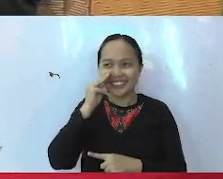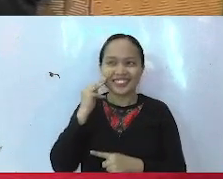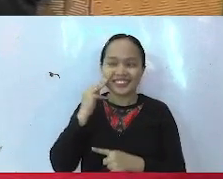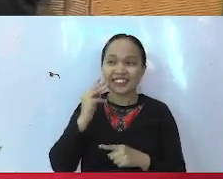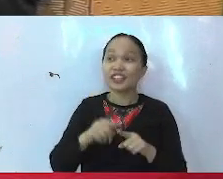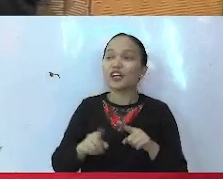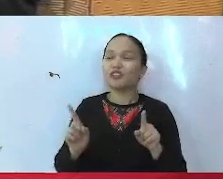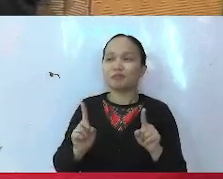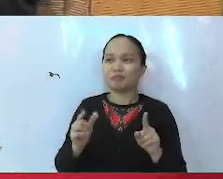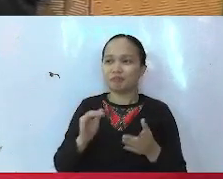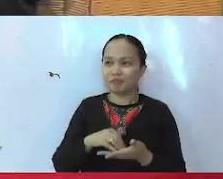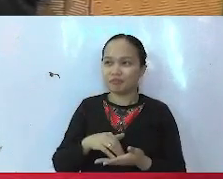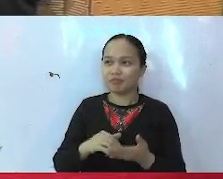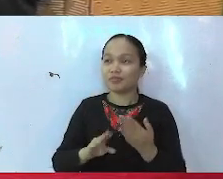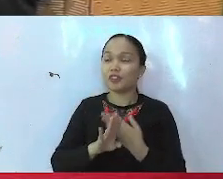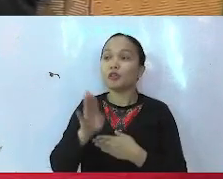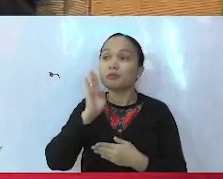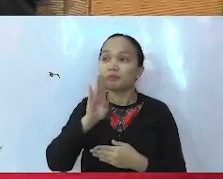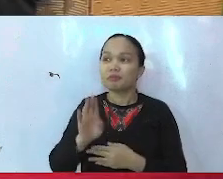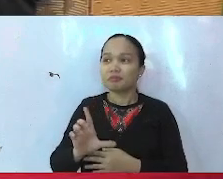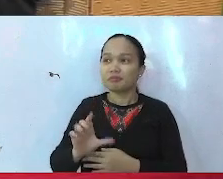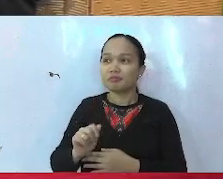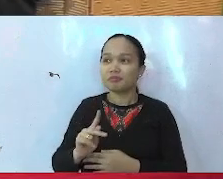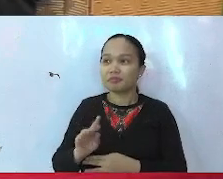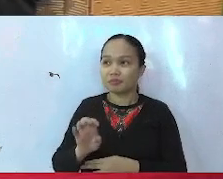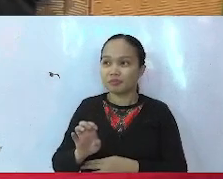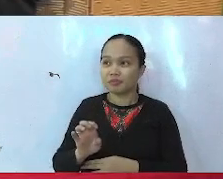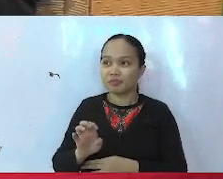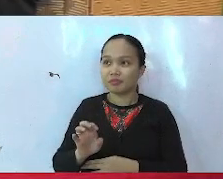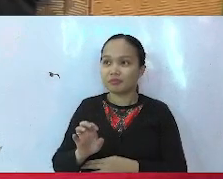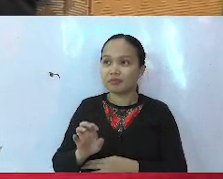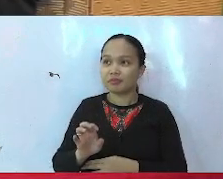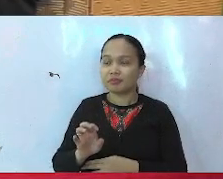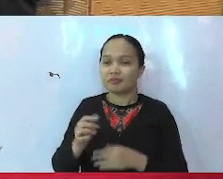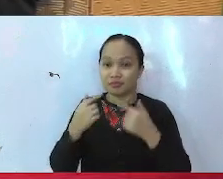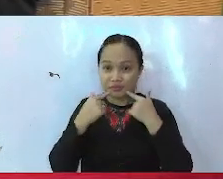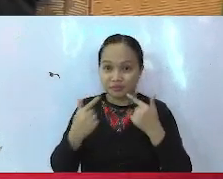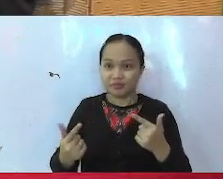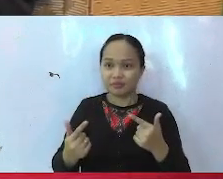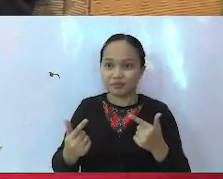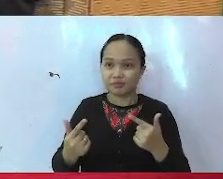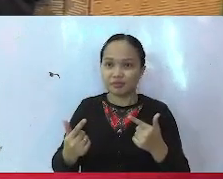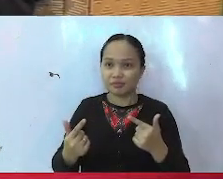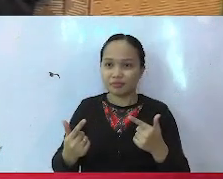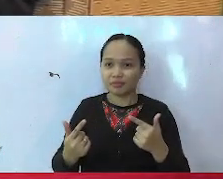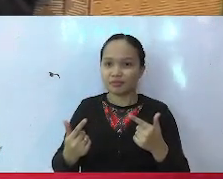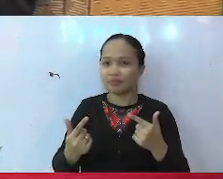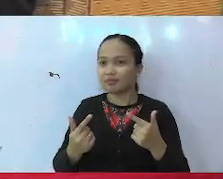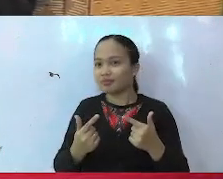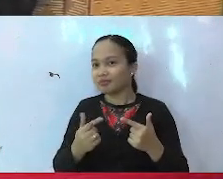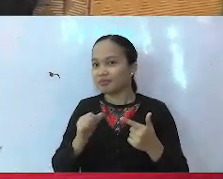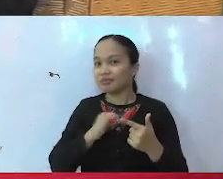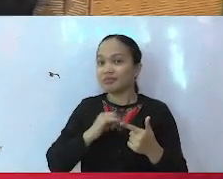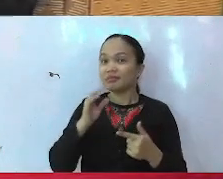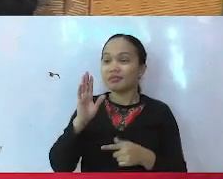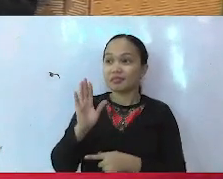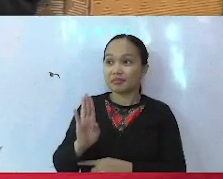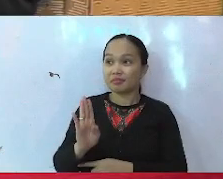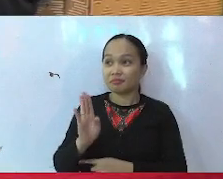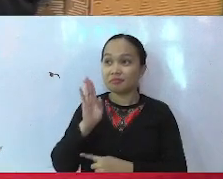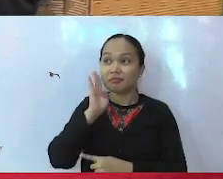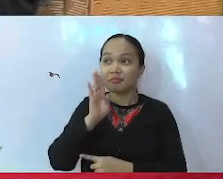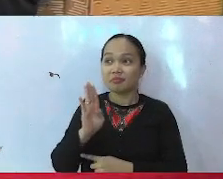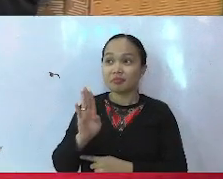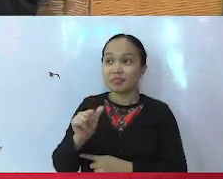Well, anyways, Brother Blake, maybe you want to greet our viewers. Yes. All right. I'm Blake Nahara. I'm the